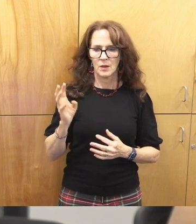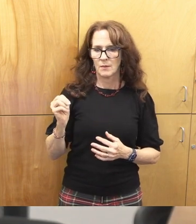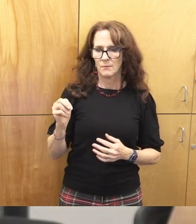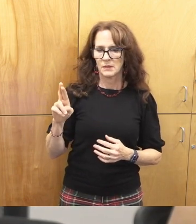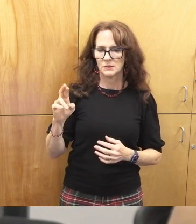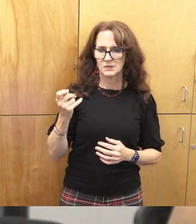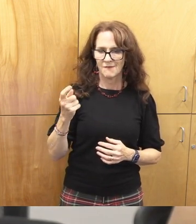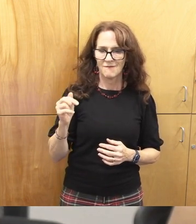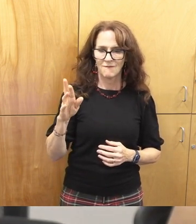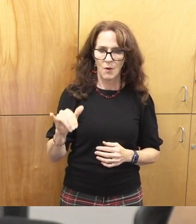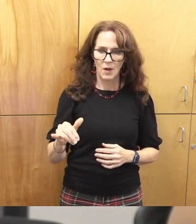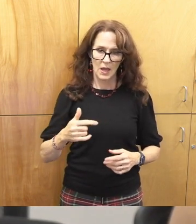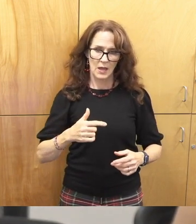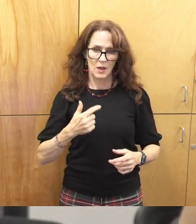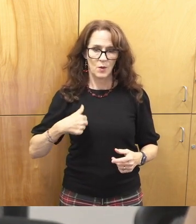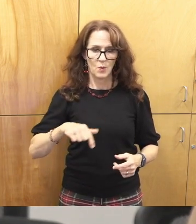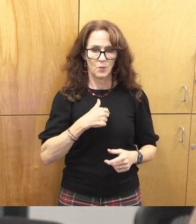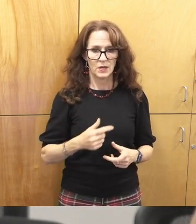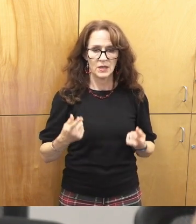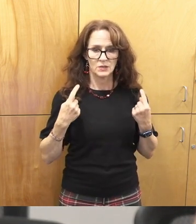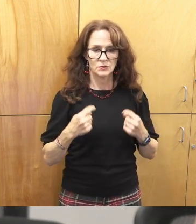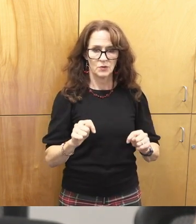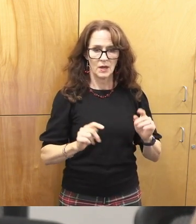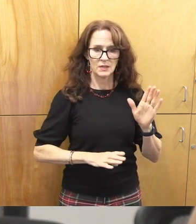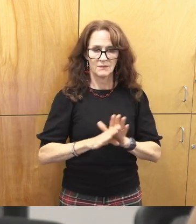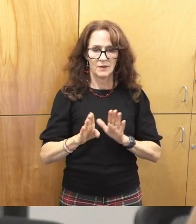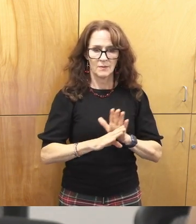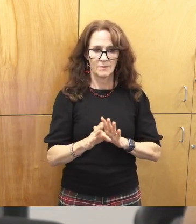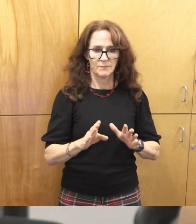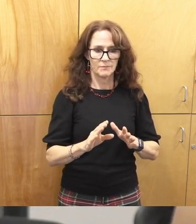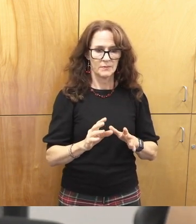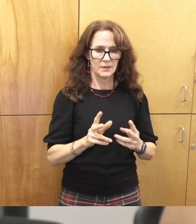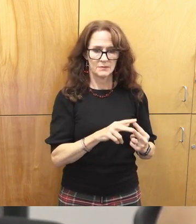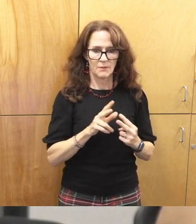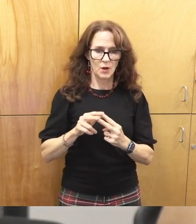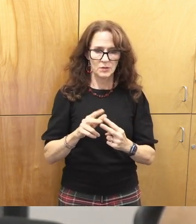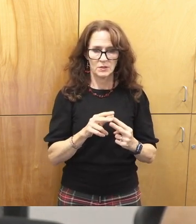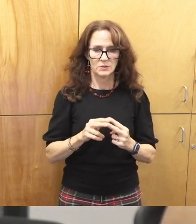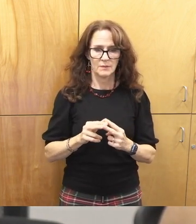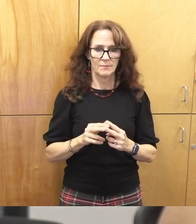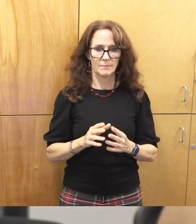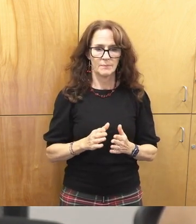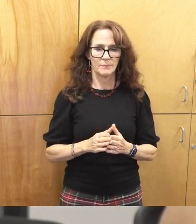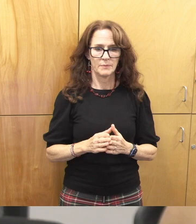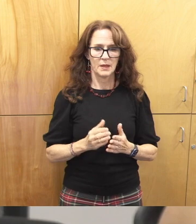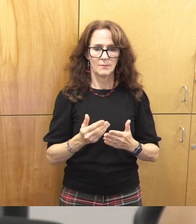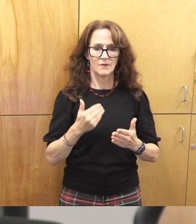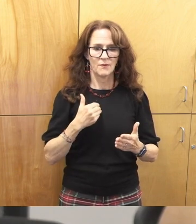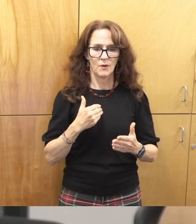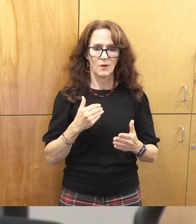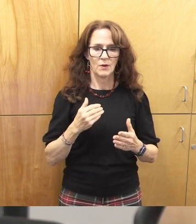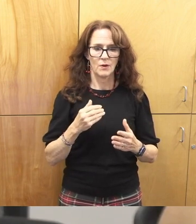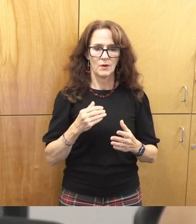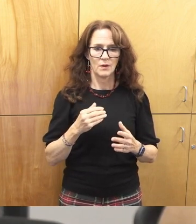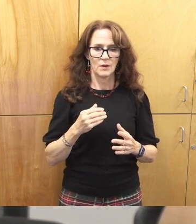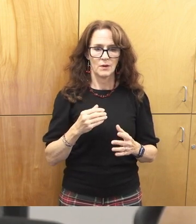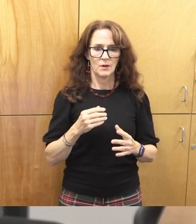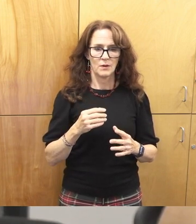that we tried to develop this partnership. And before I get